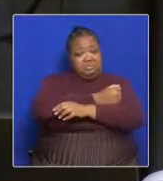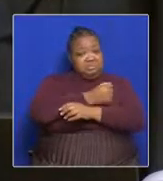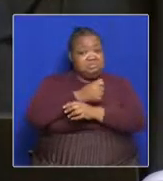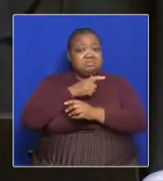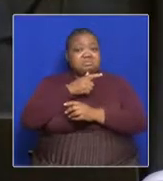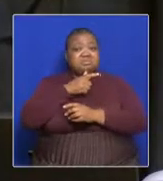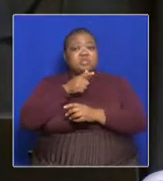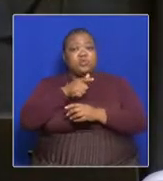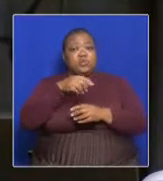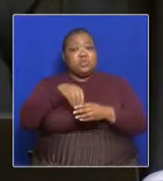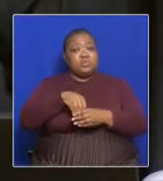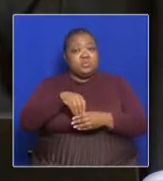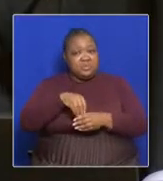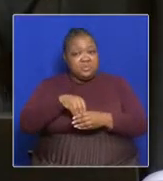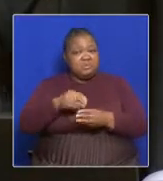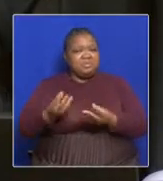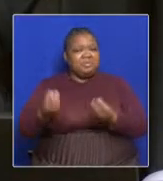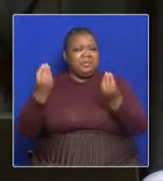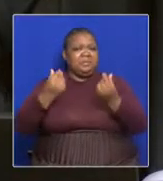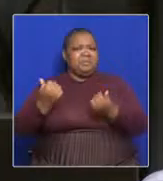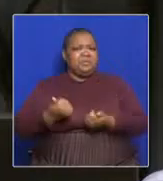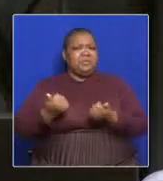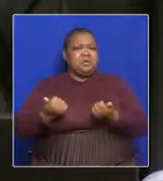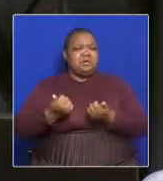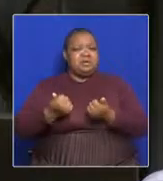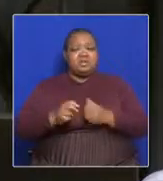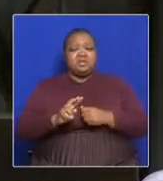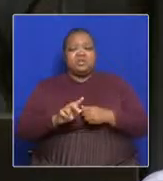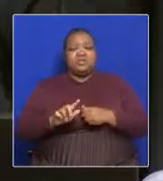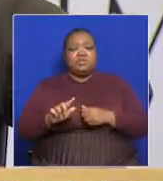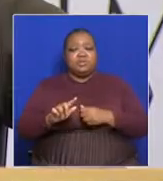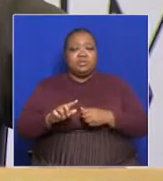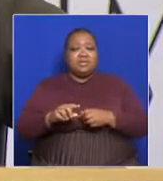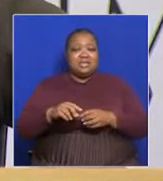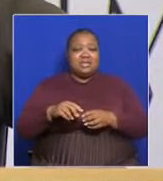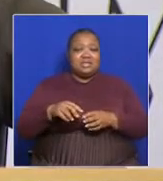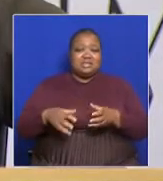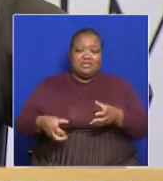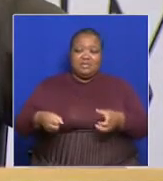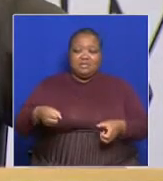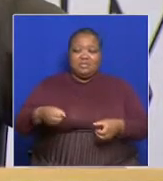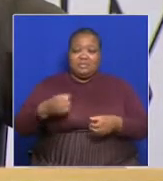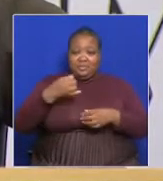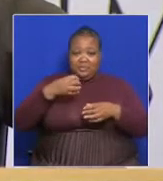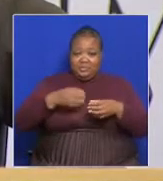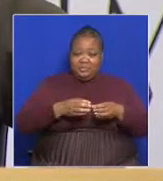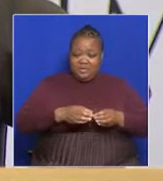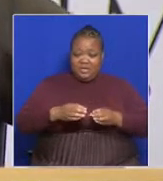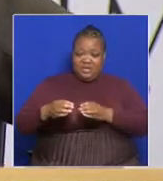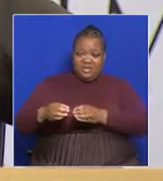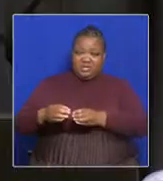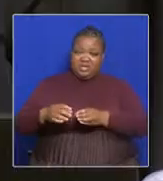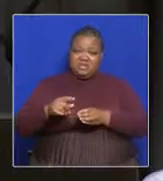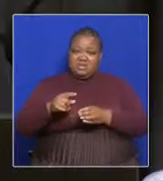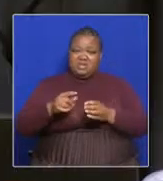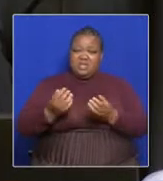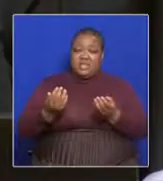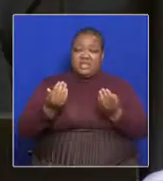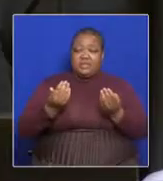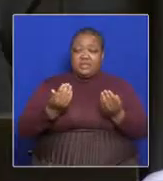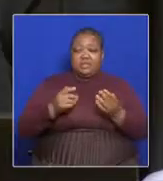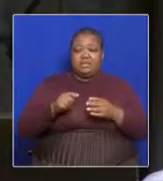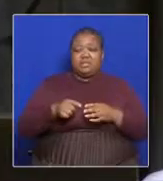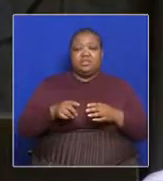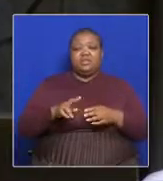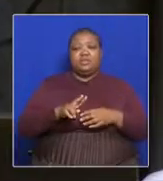container. You were told 27 bricks. I think that's what you all expected. It's 27 bricks. As it turns out, it's 27